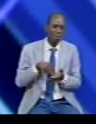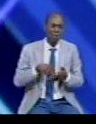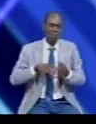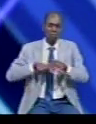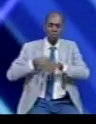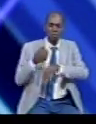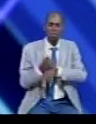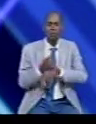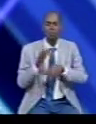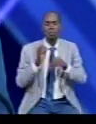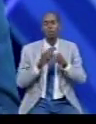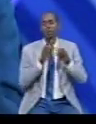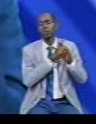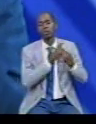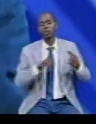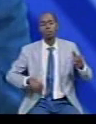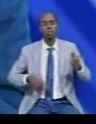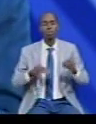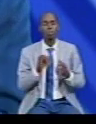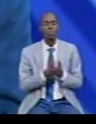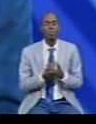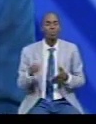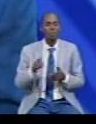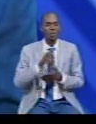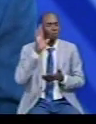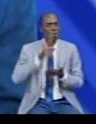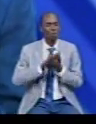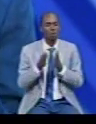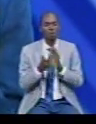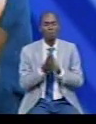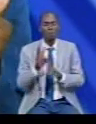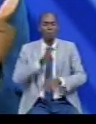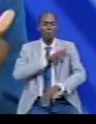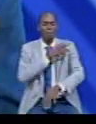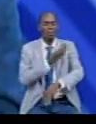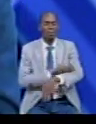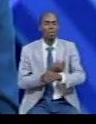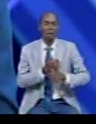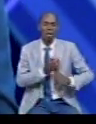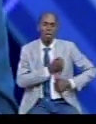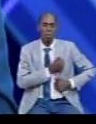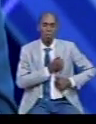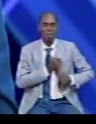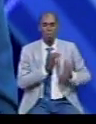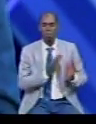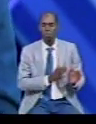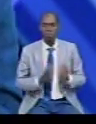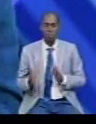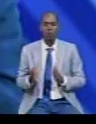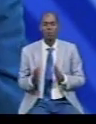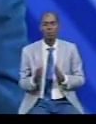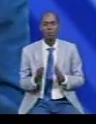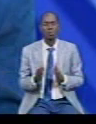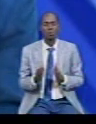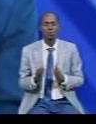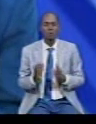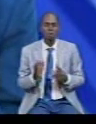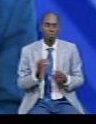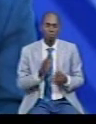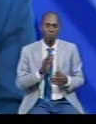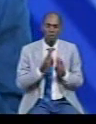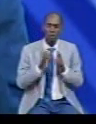that there will be mighty army prepared in your hand, useful instrument in your